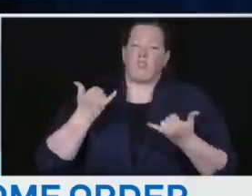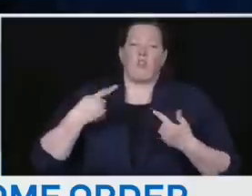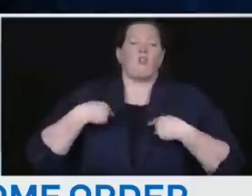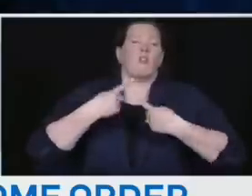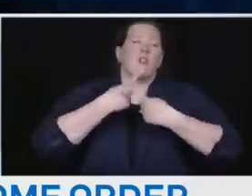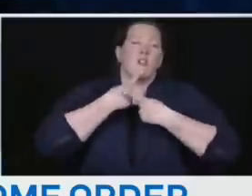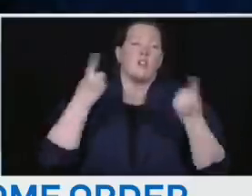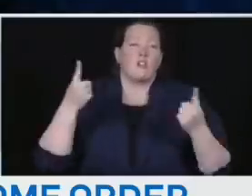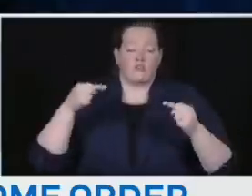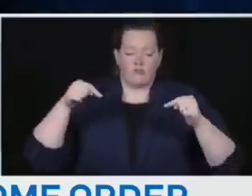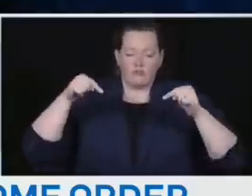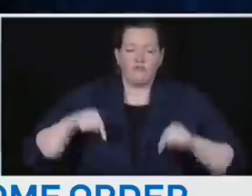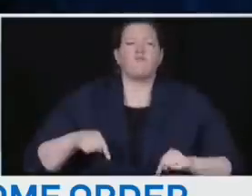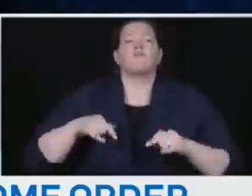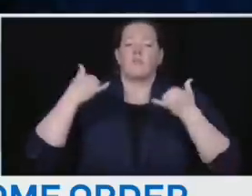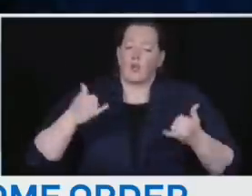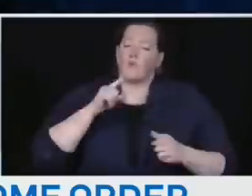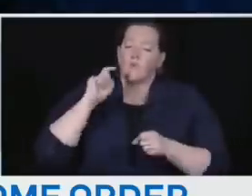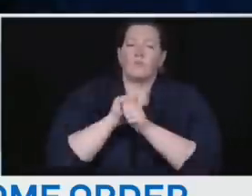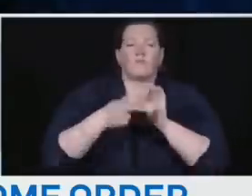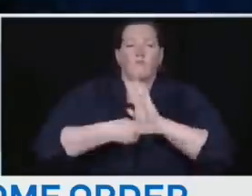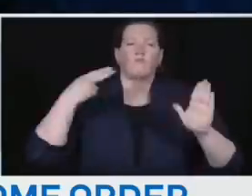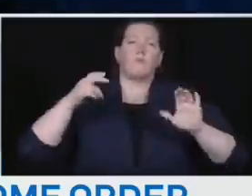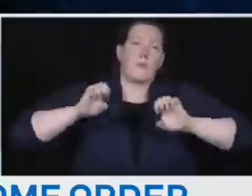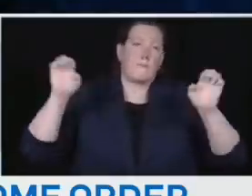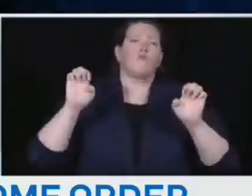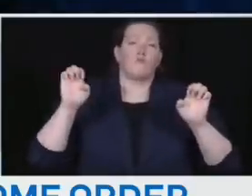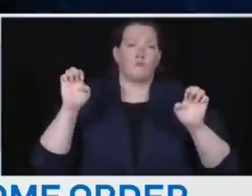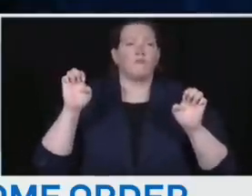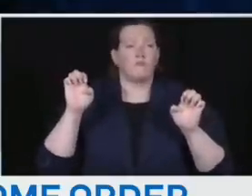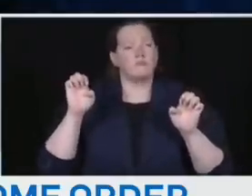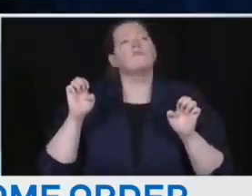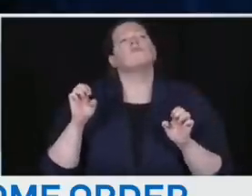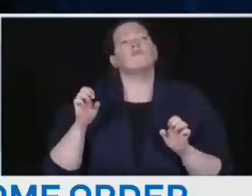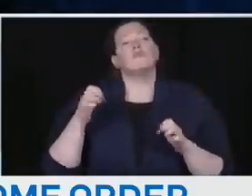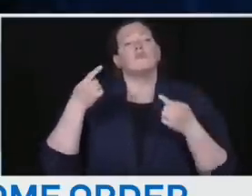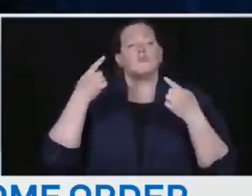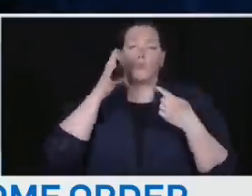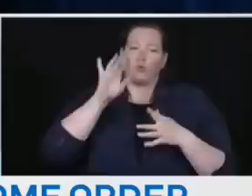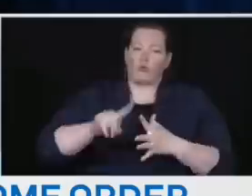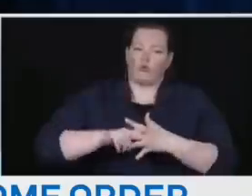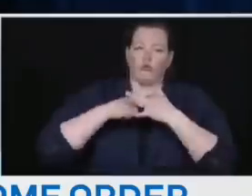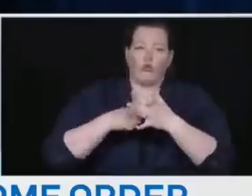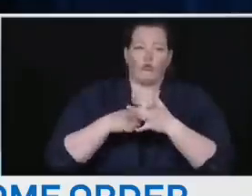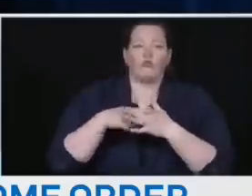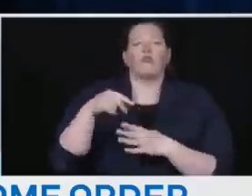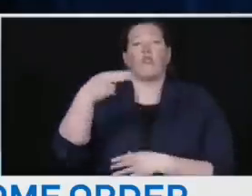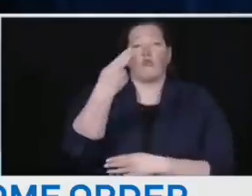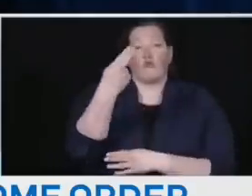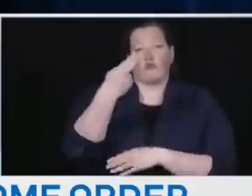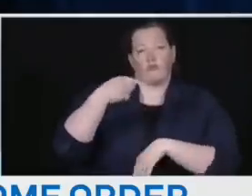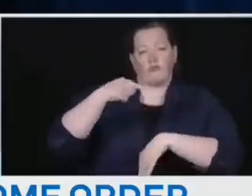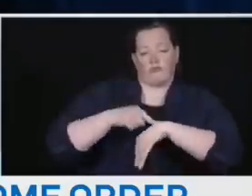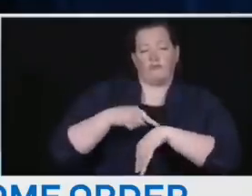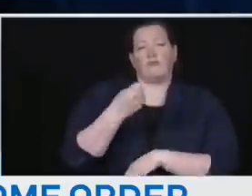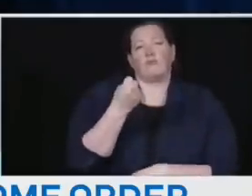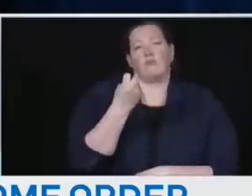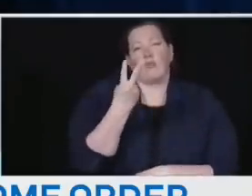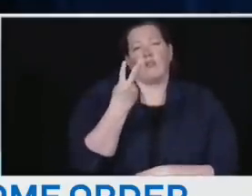the situation is extremely serious and we just need to hunker down right now. We need to limit